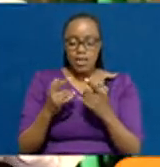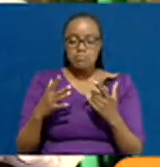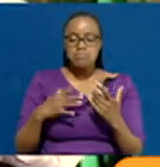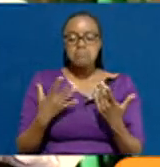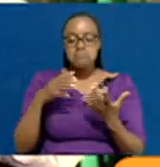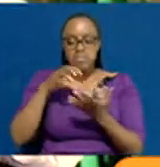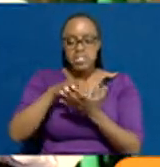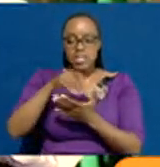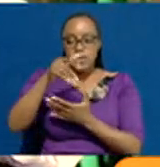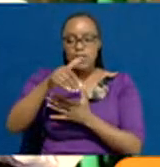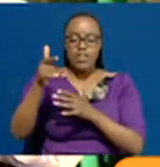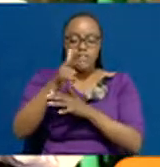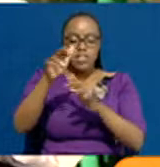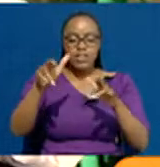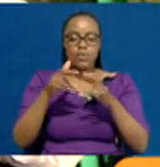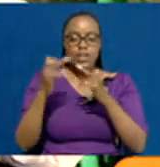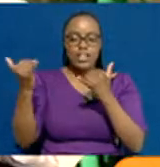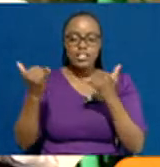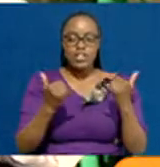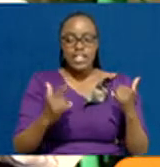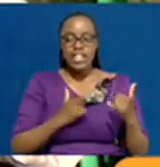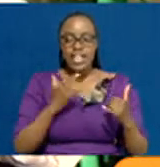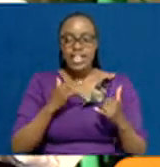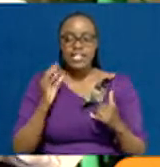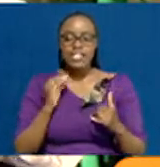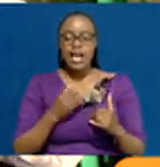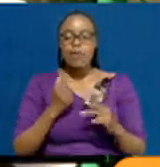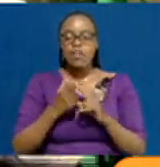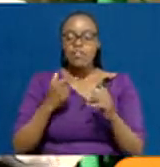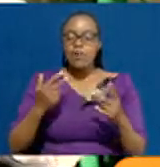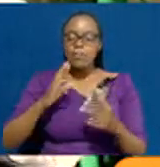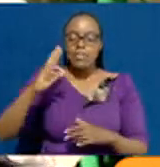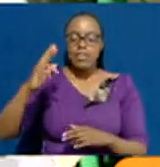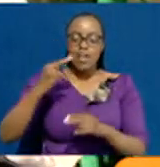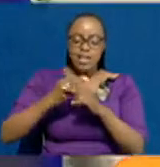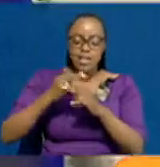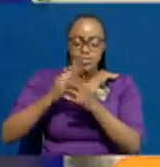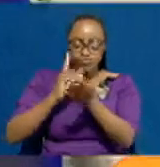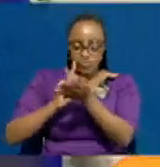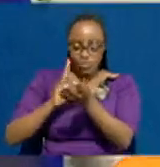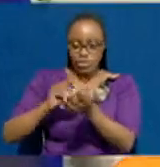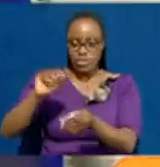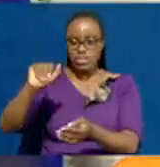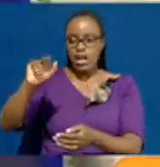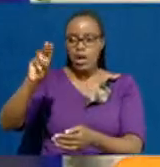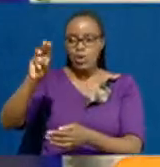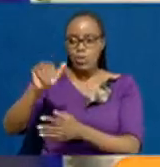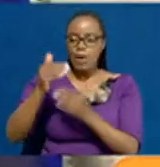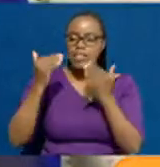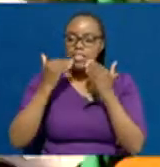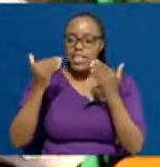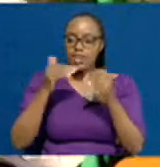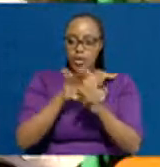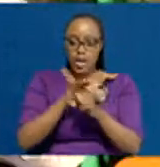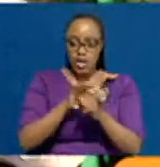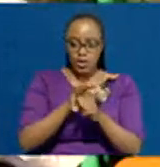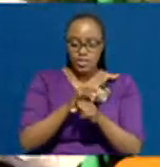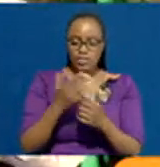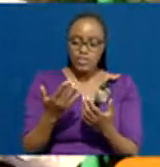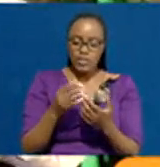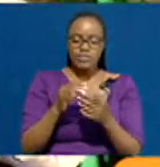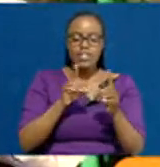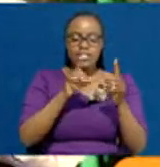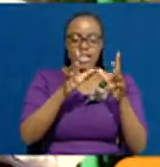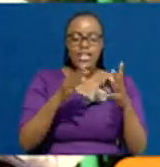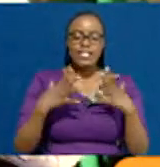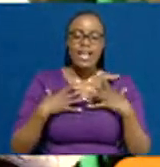with us here in studio. Let me introduce them really quick, starting from my immediate right. Dr. Uma Luga is here. Thank you so much for making time. Thank you, Trevor. Dr. Luga is the Director